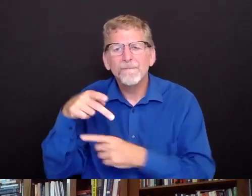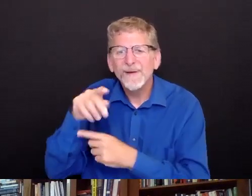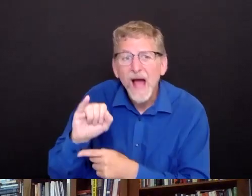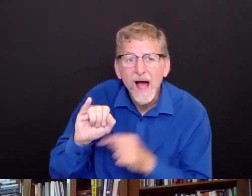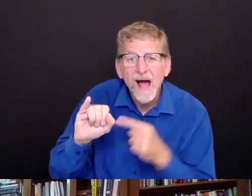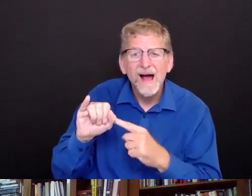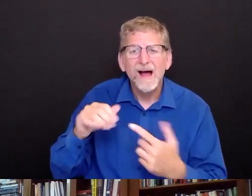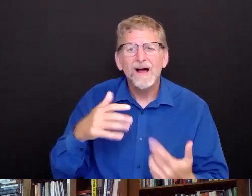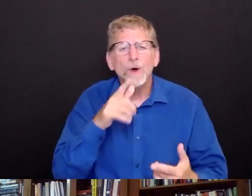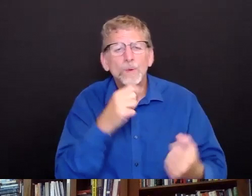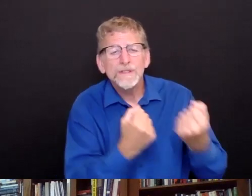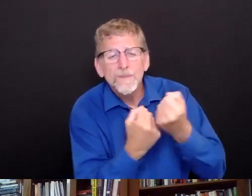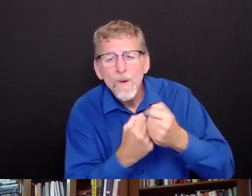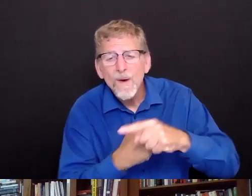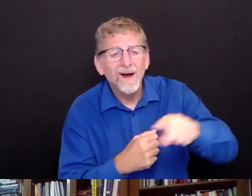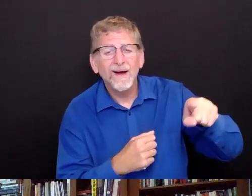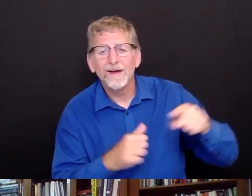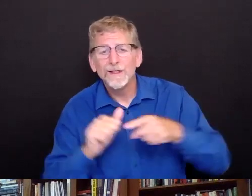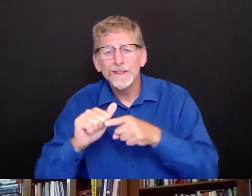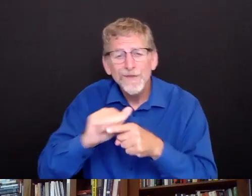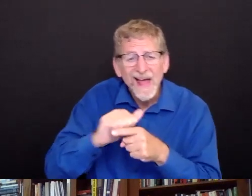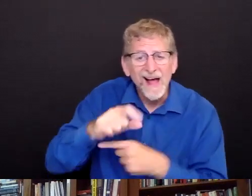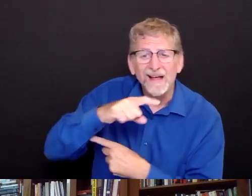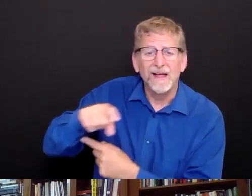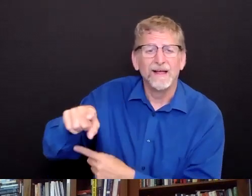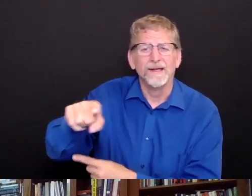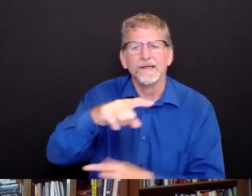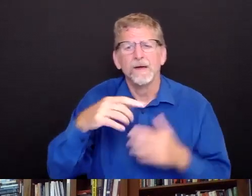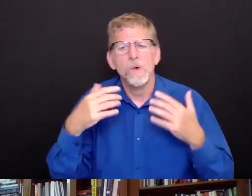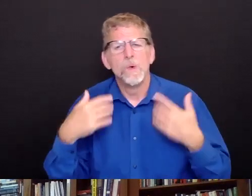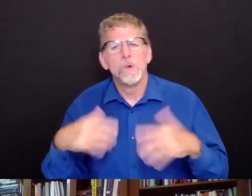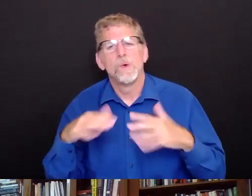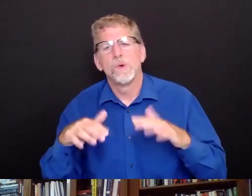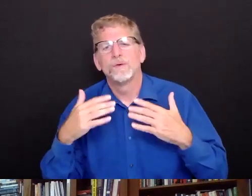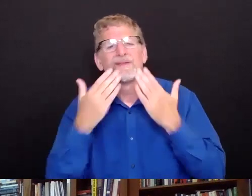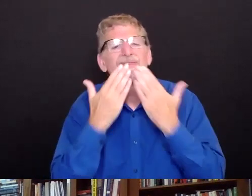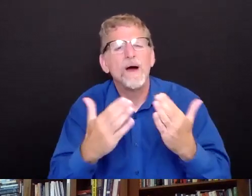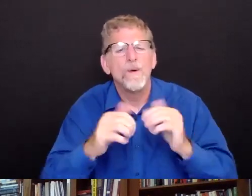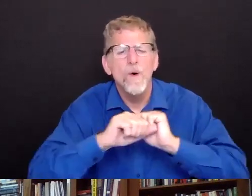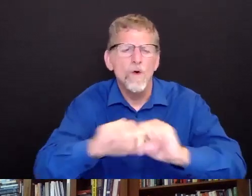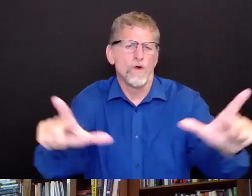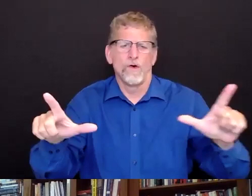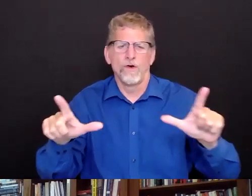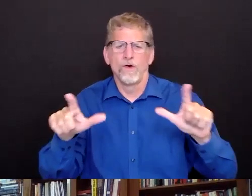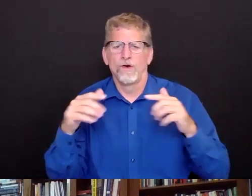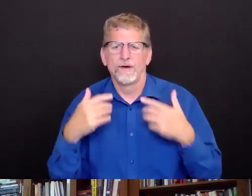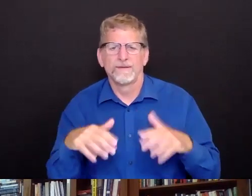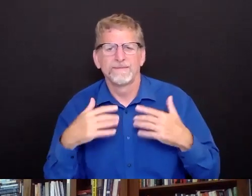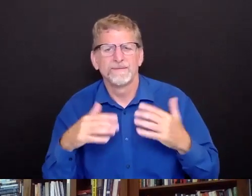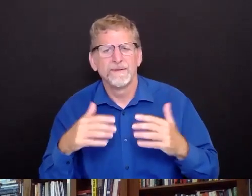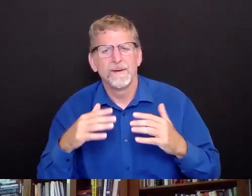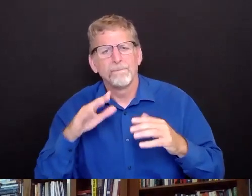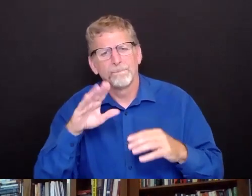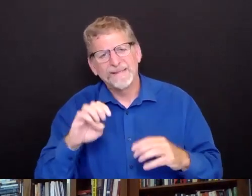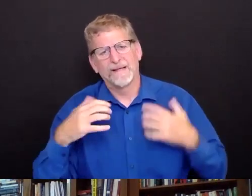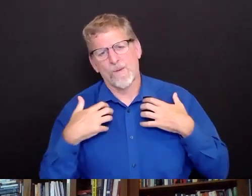welcome trainees from very diverse backgrounds. Thank you all very, very much. Be well and take care. Yes.